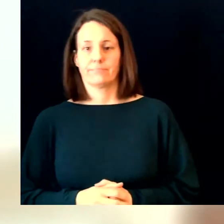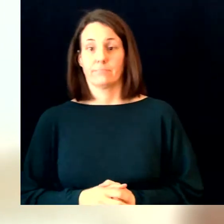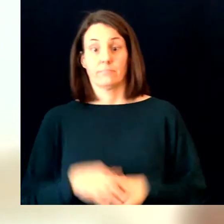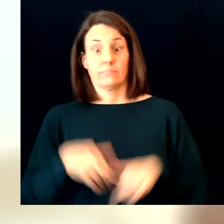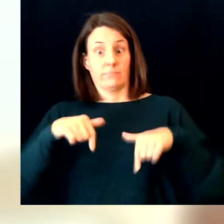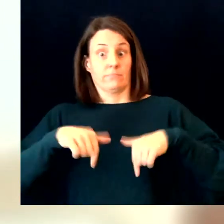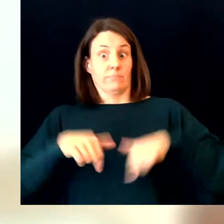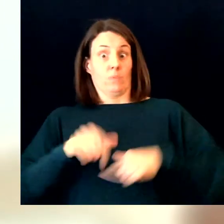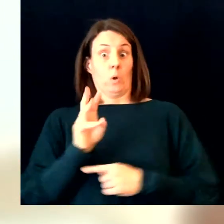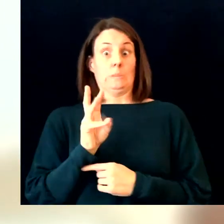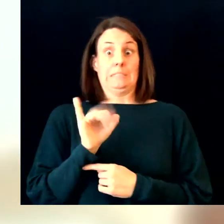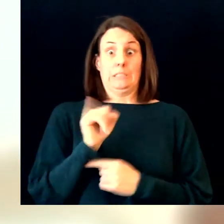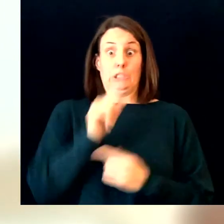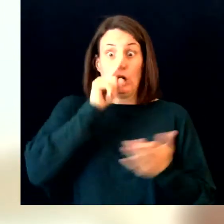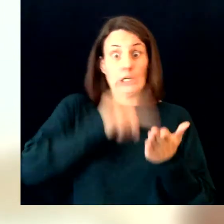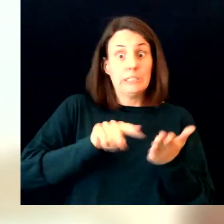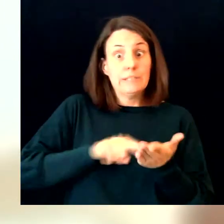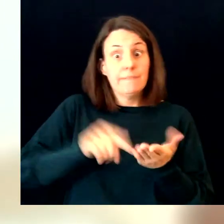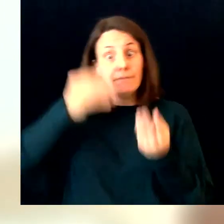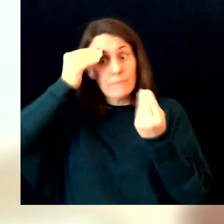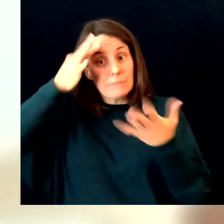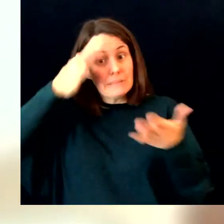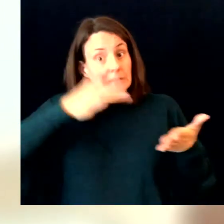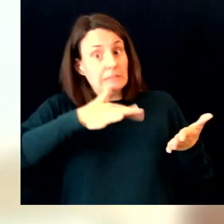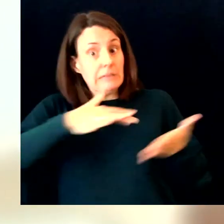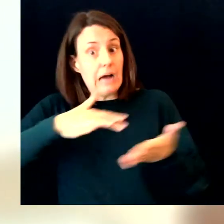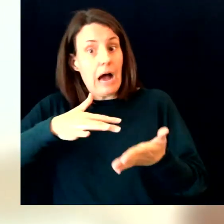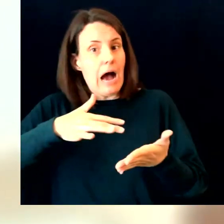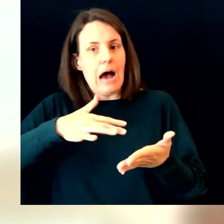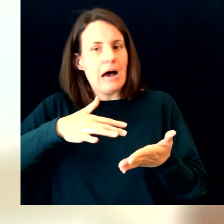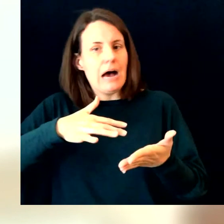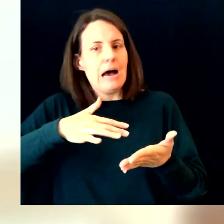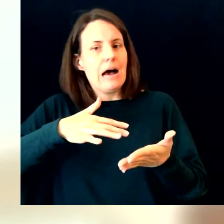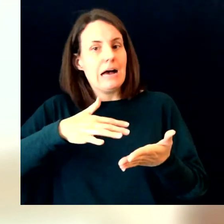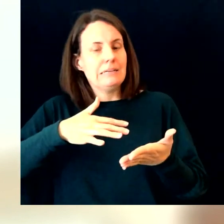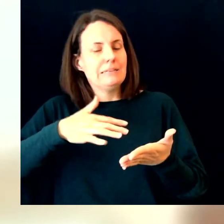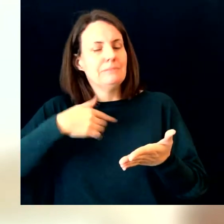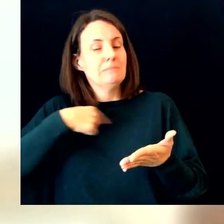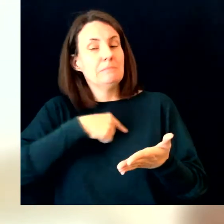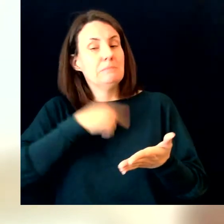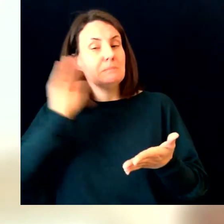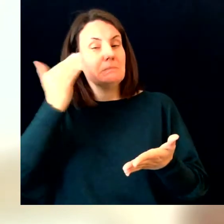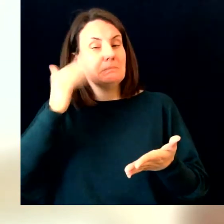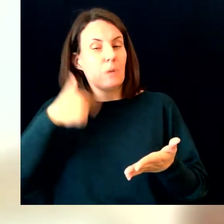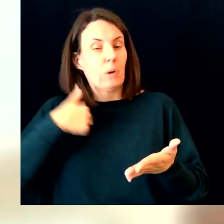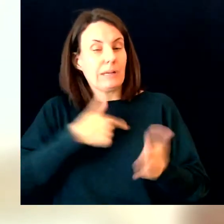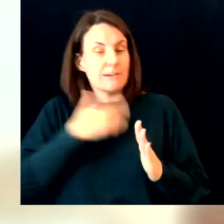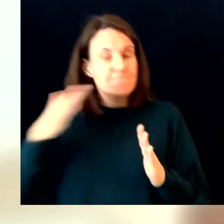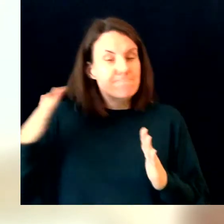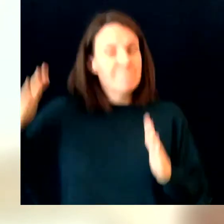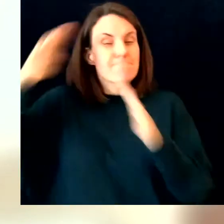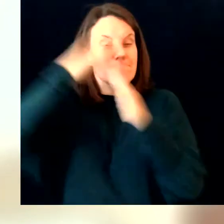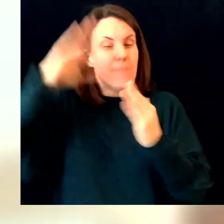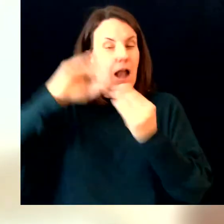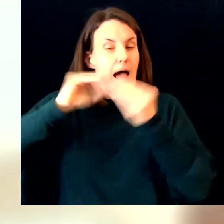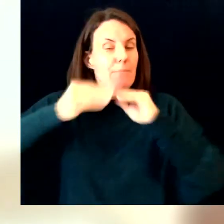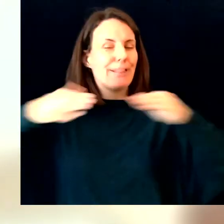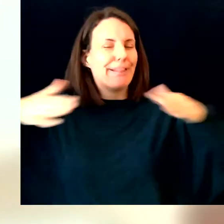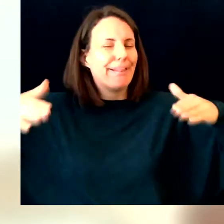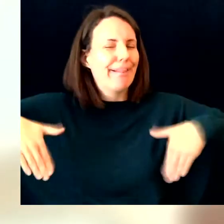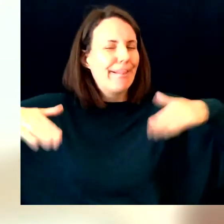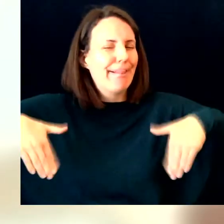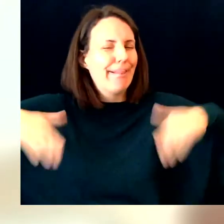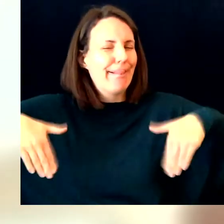we can say most safely. Look at our 7-day average of confirmed cases. The average as of today is higher than it's ever